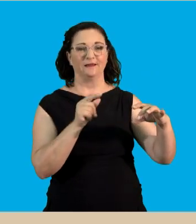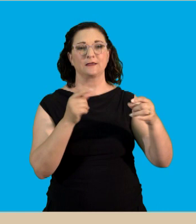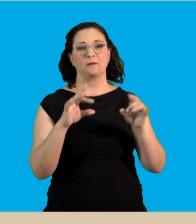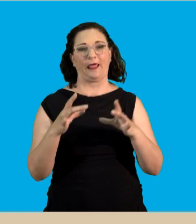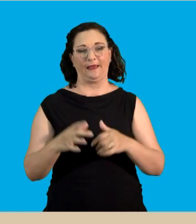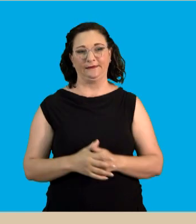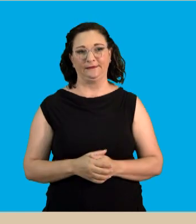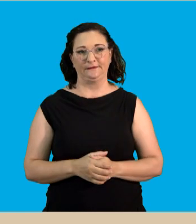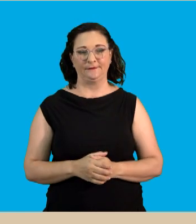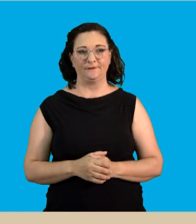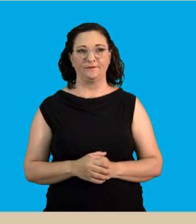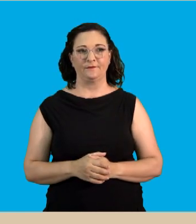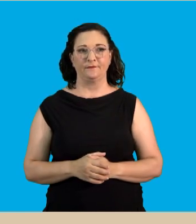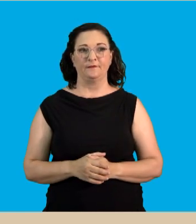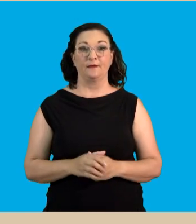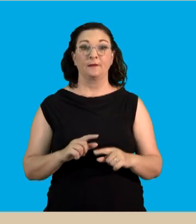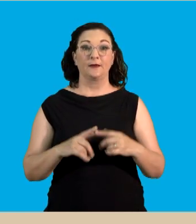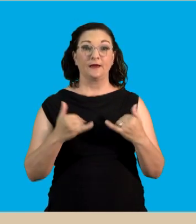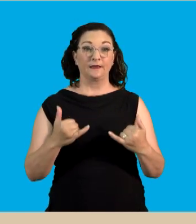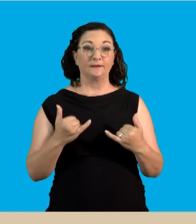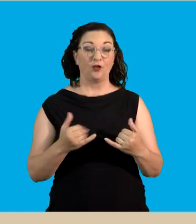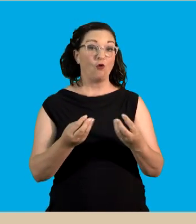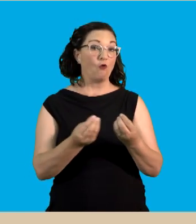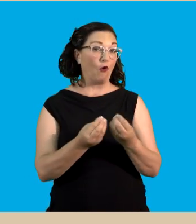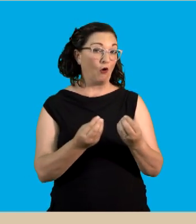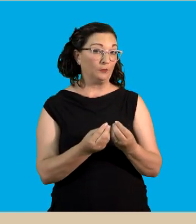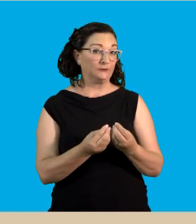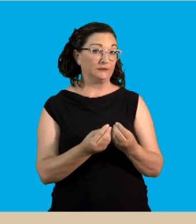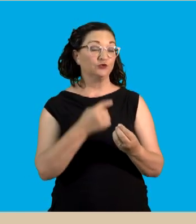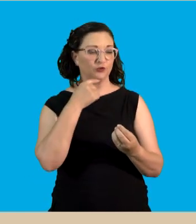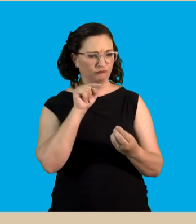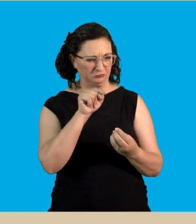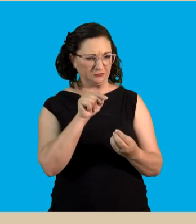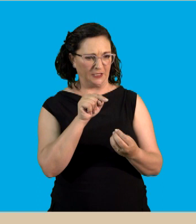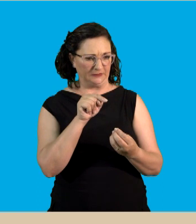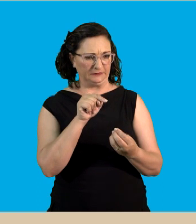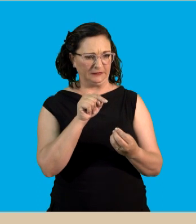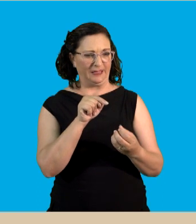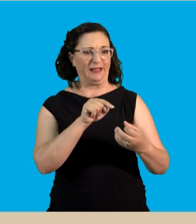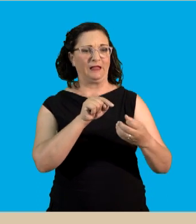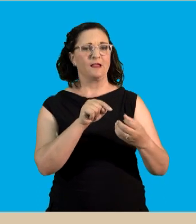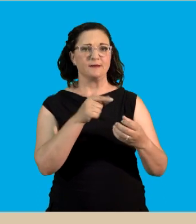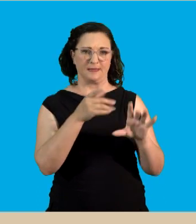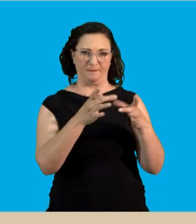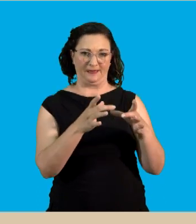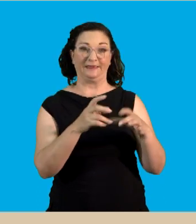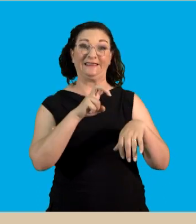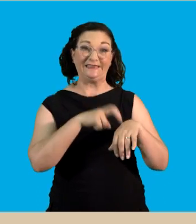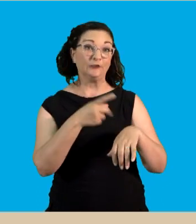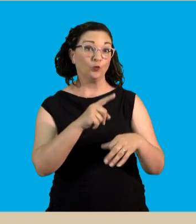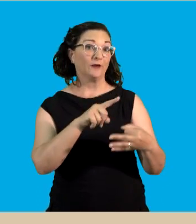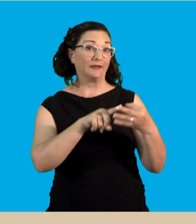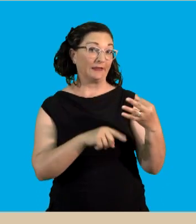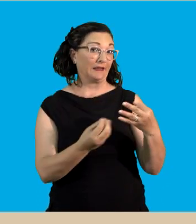And now, for an object to be classified as a planet, there are three important descriptions